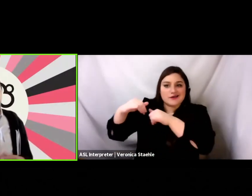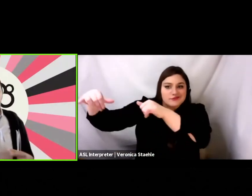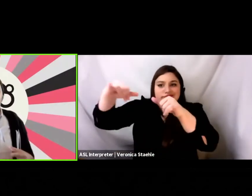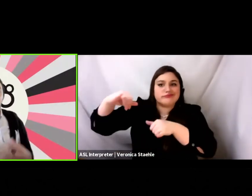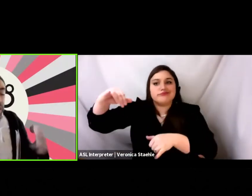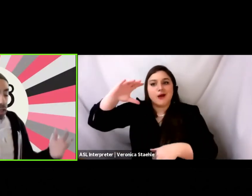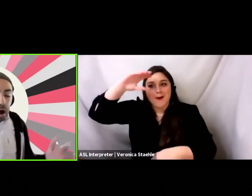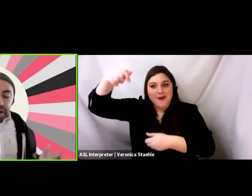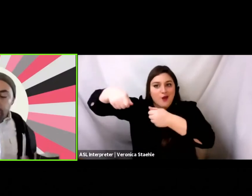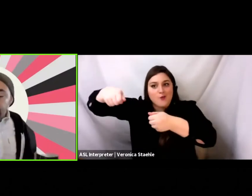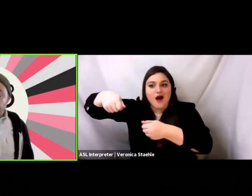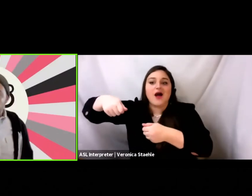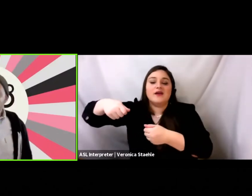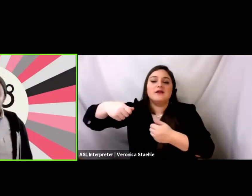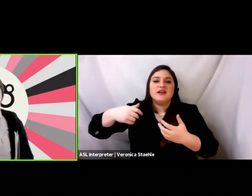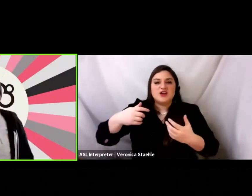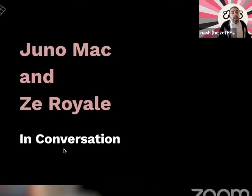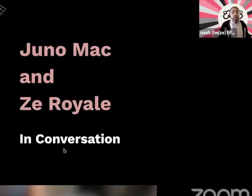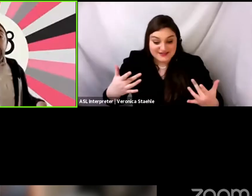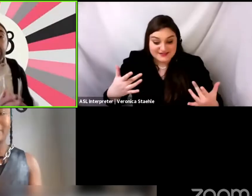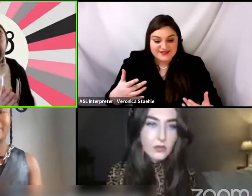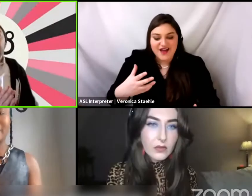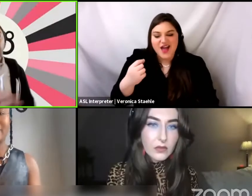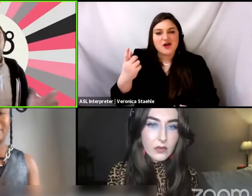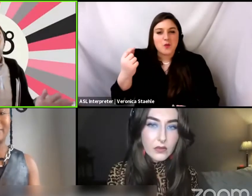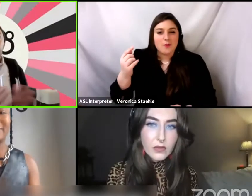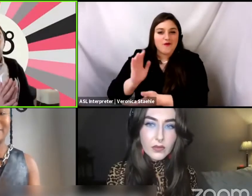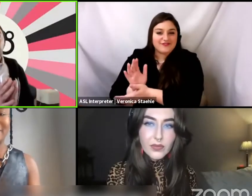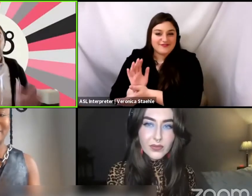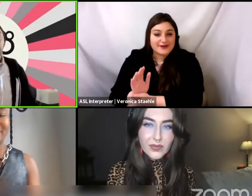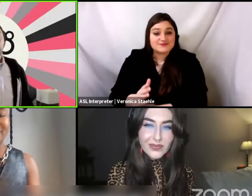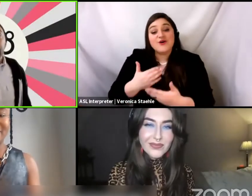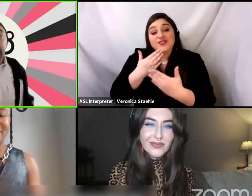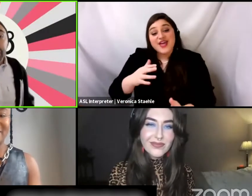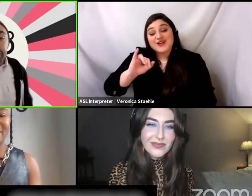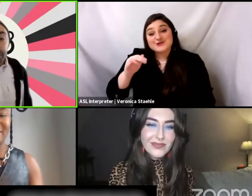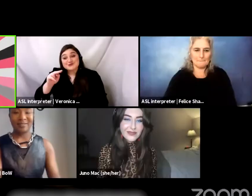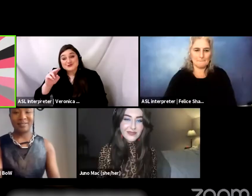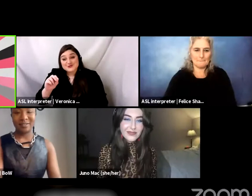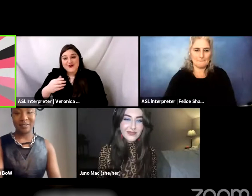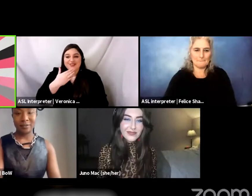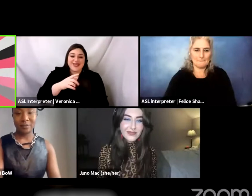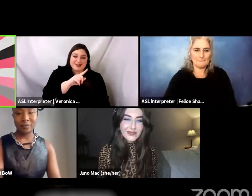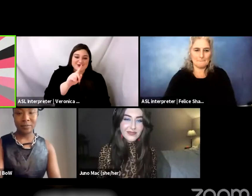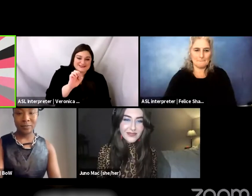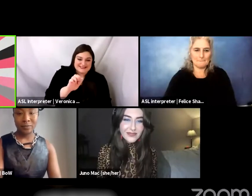idea of what is art and what is criminalized. And so thank you, Juno and Z, for joining us.